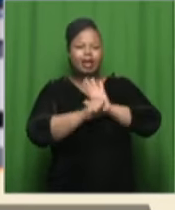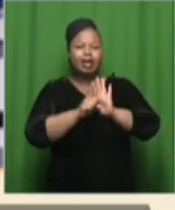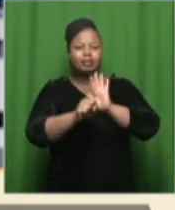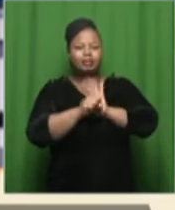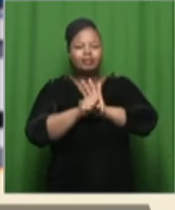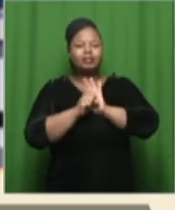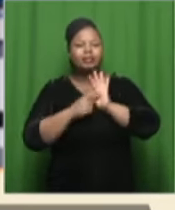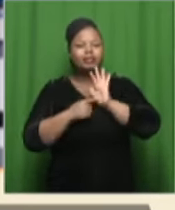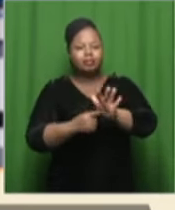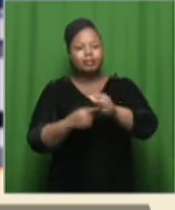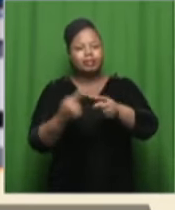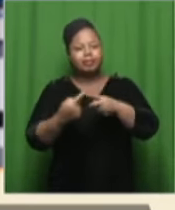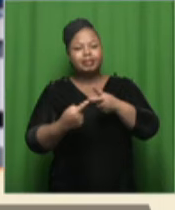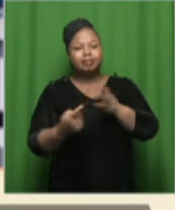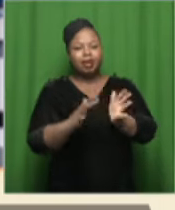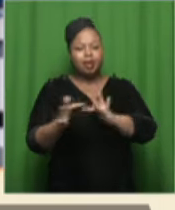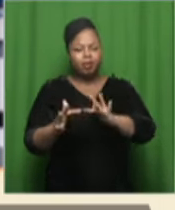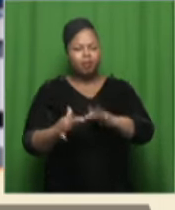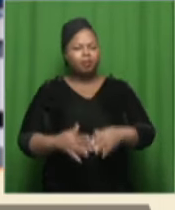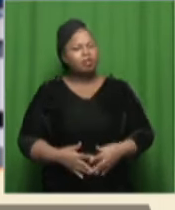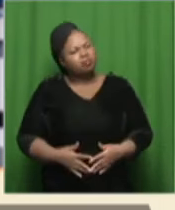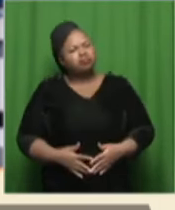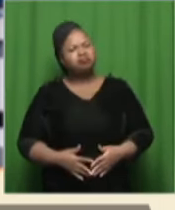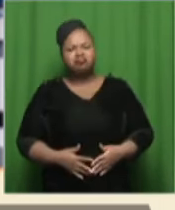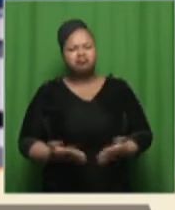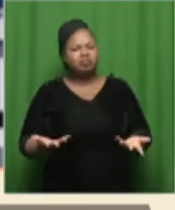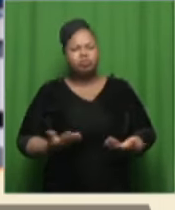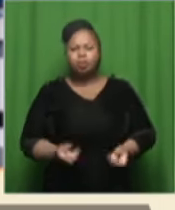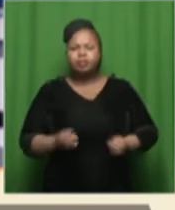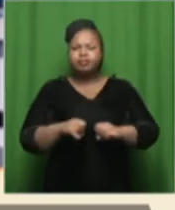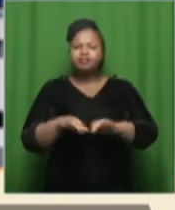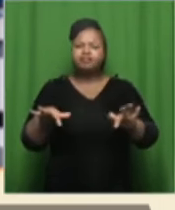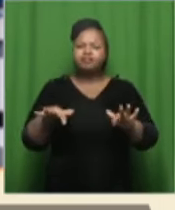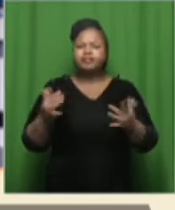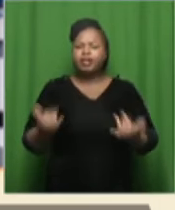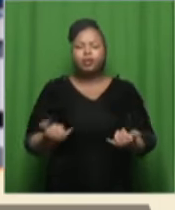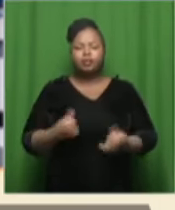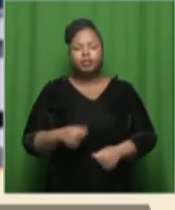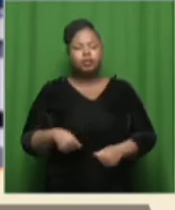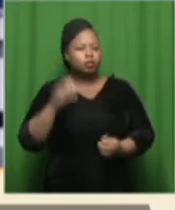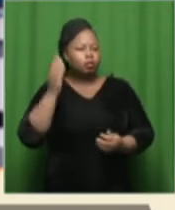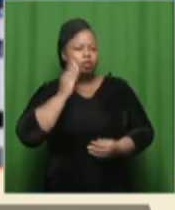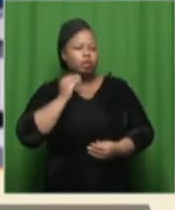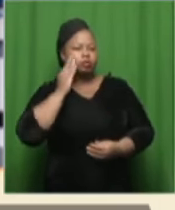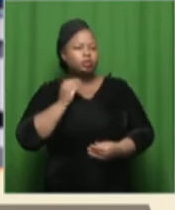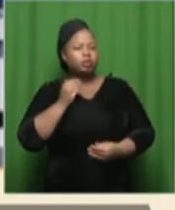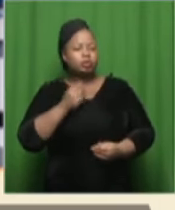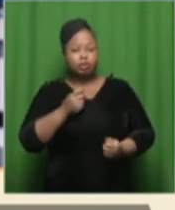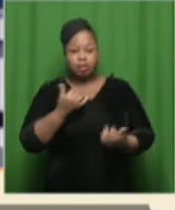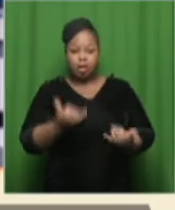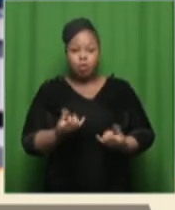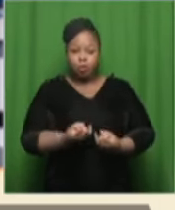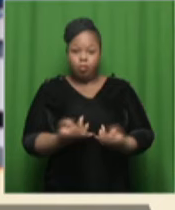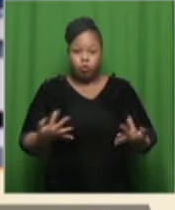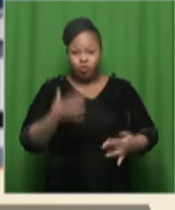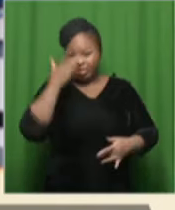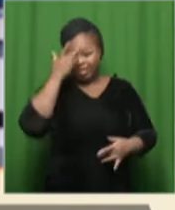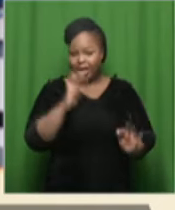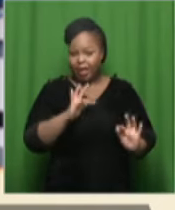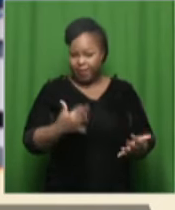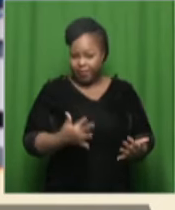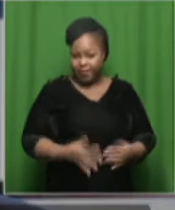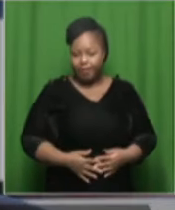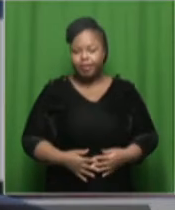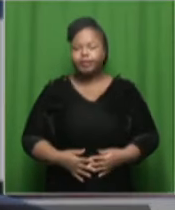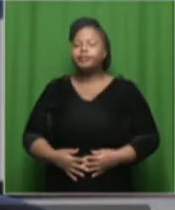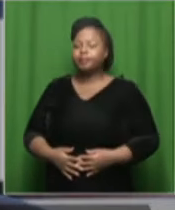in relation to some of the questions about, you know, what is circulating. Talk to us about what you're experiencing and witnessing this time round. So the